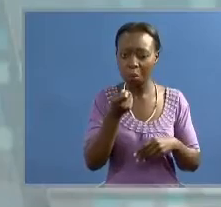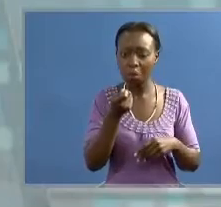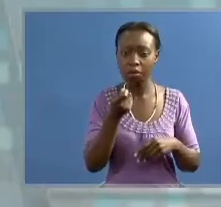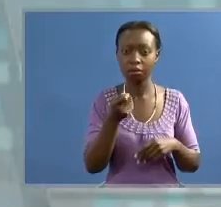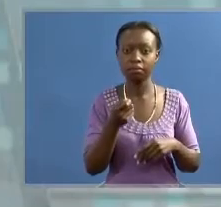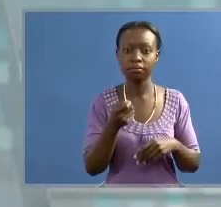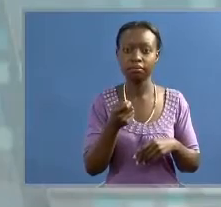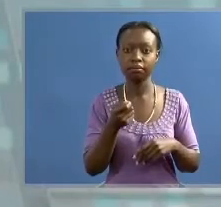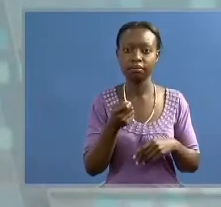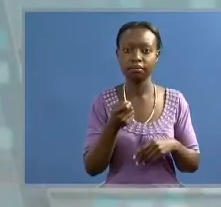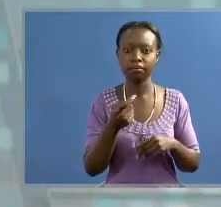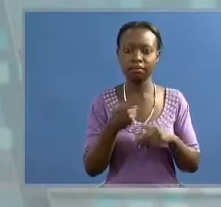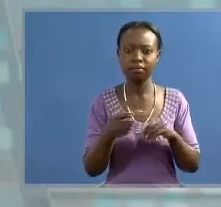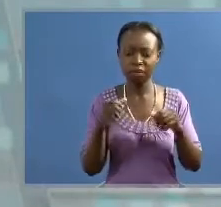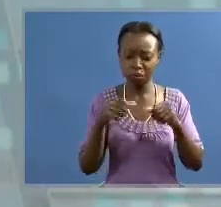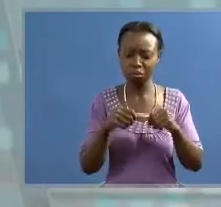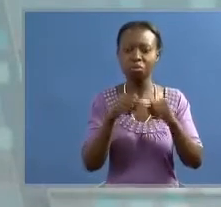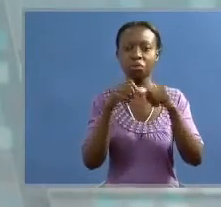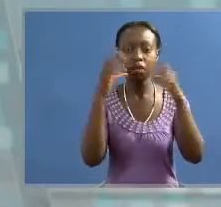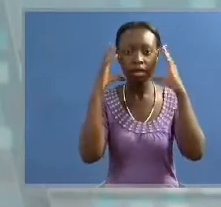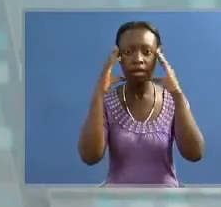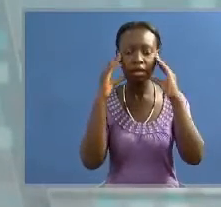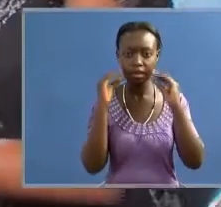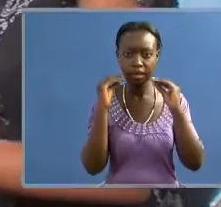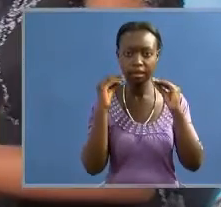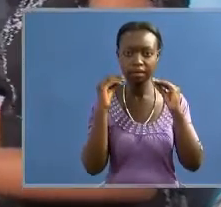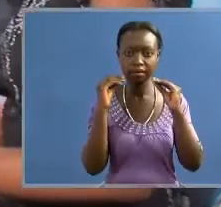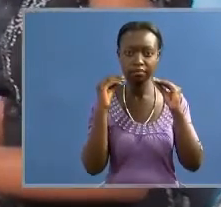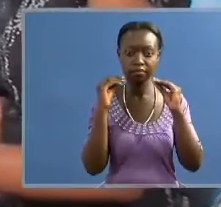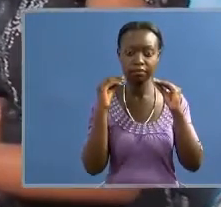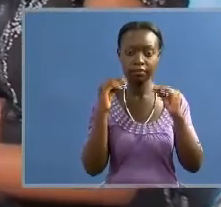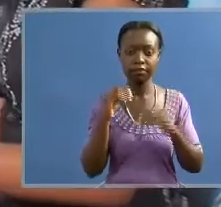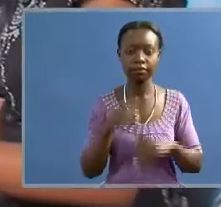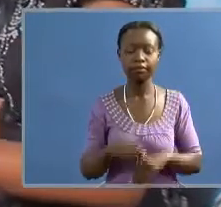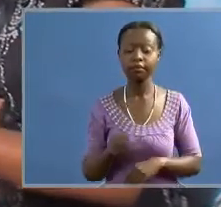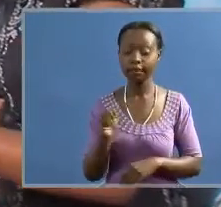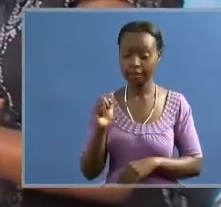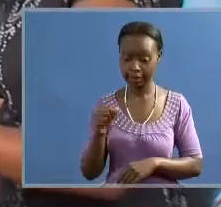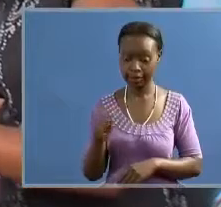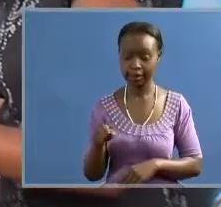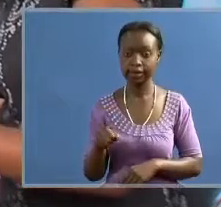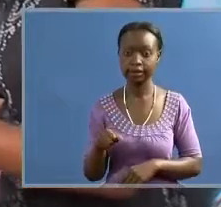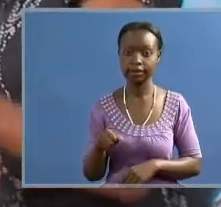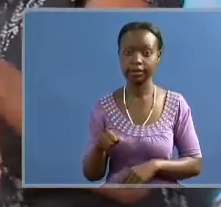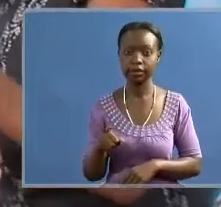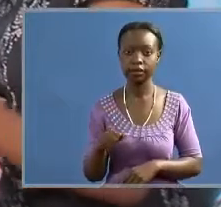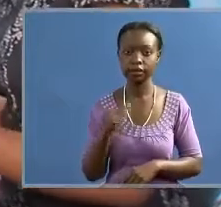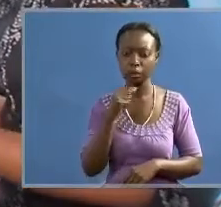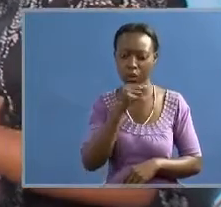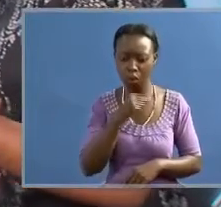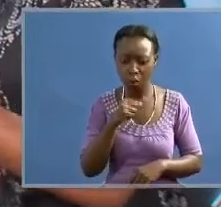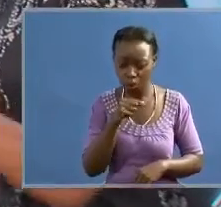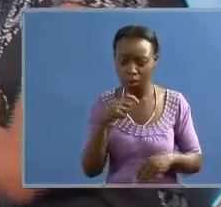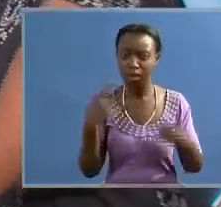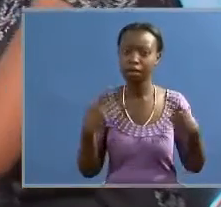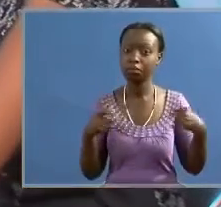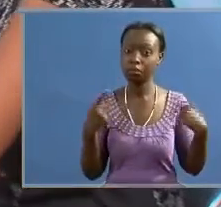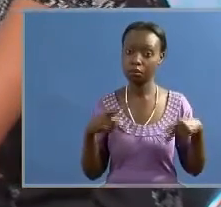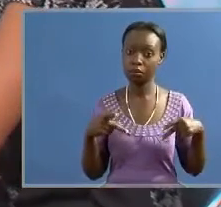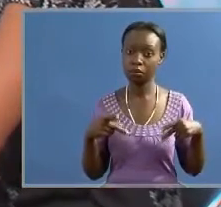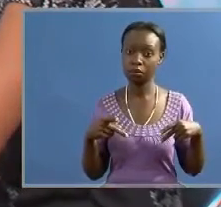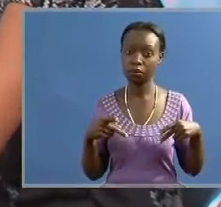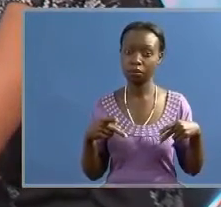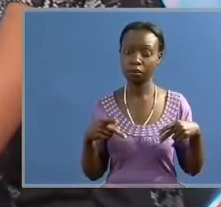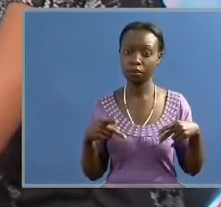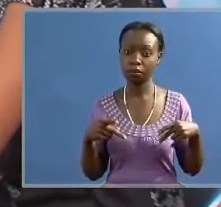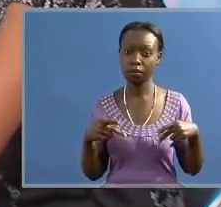far as being treated and testing negative afterwards is. Yes. The older generation or the elderly